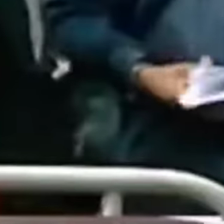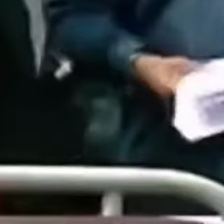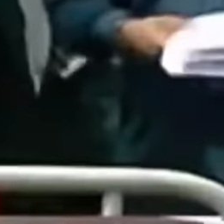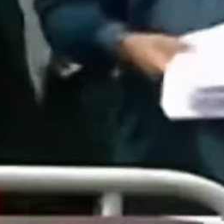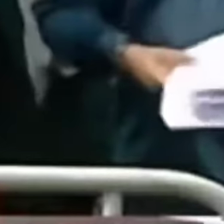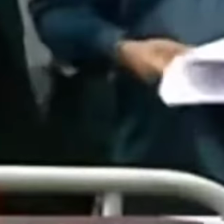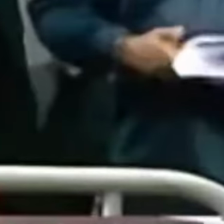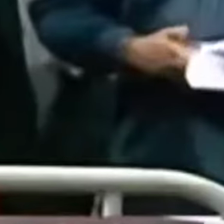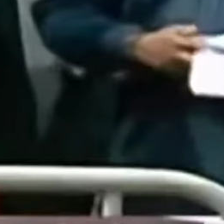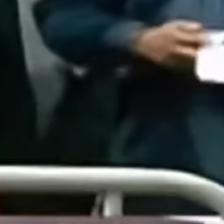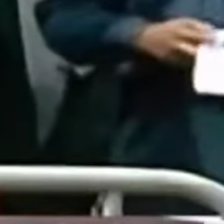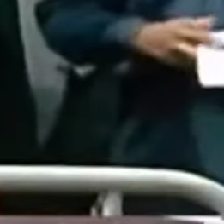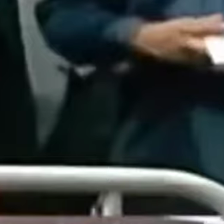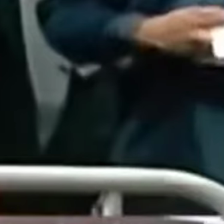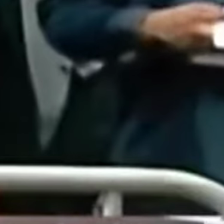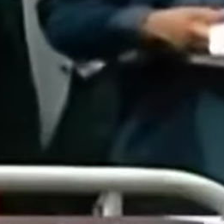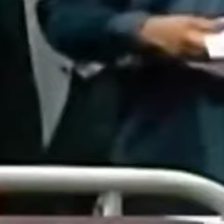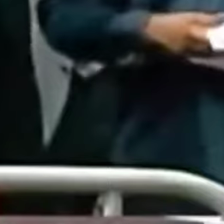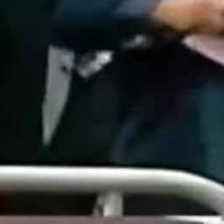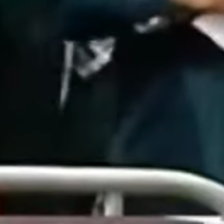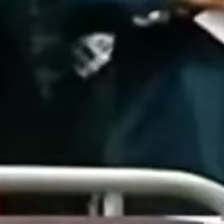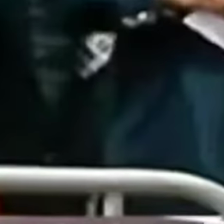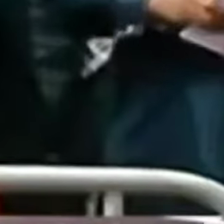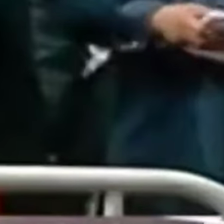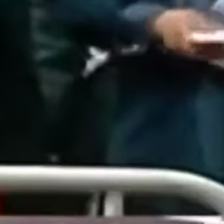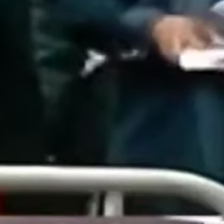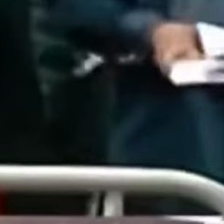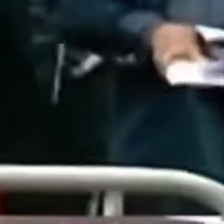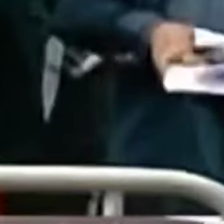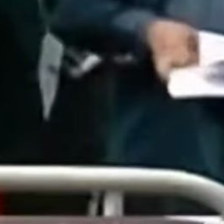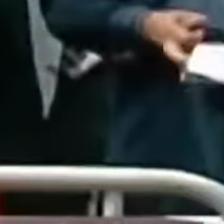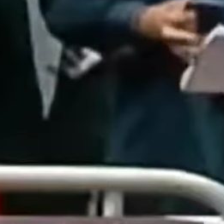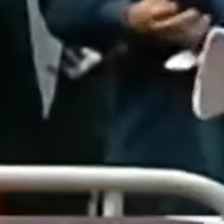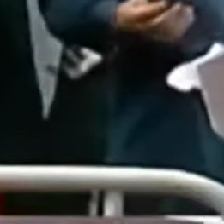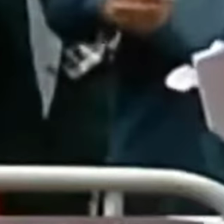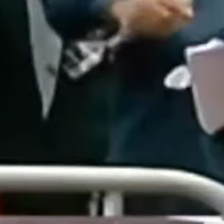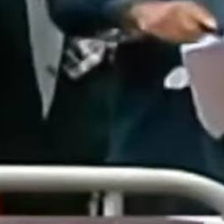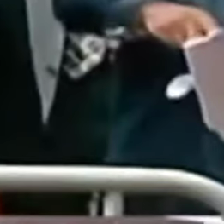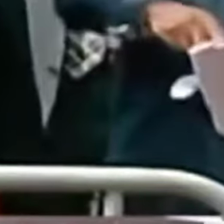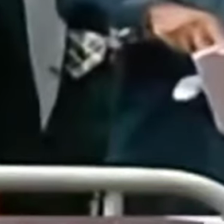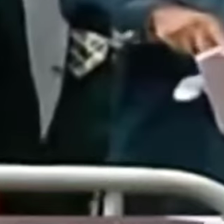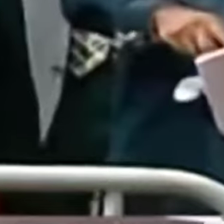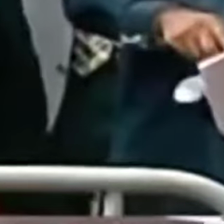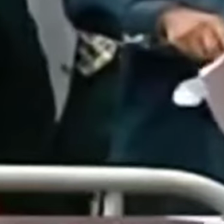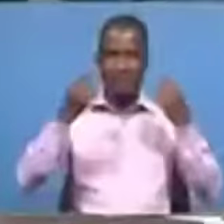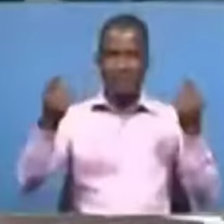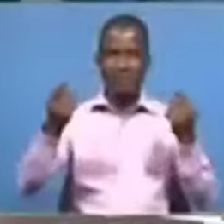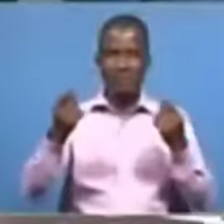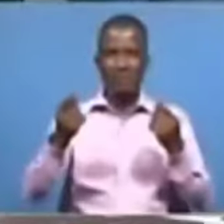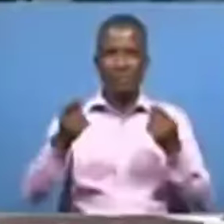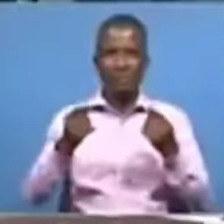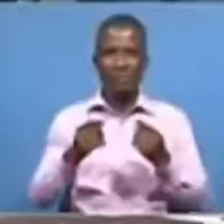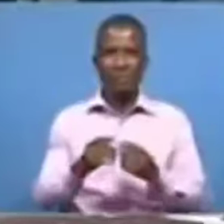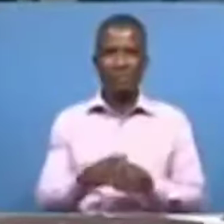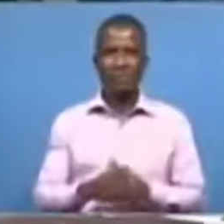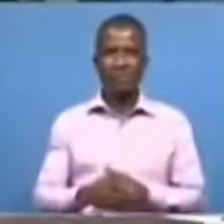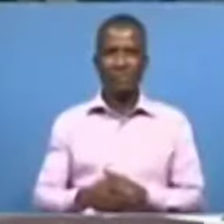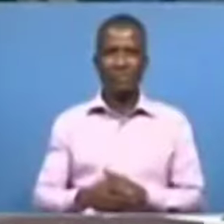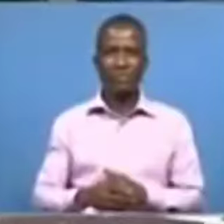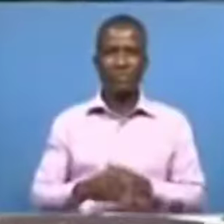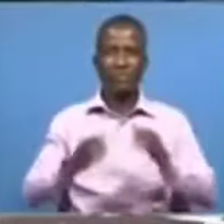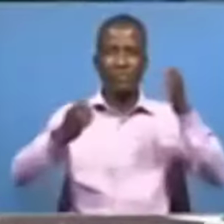for the opportunity to address the nation and by extension the world on the